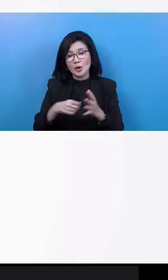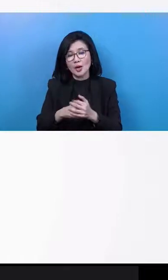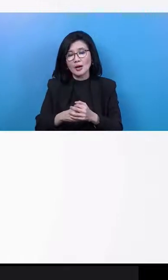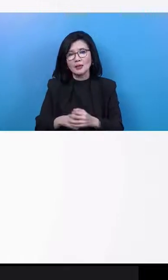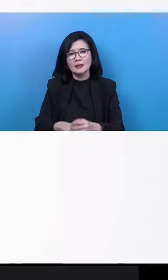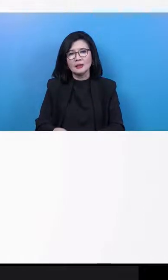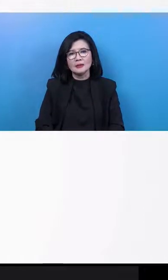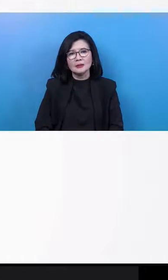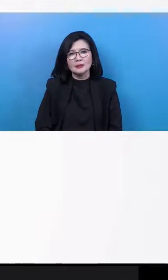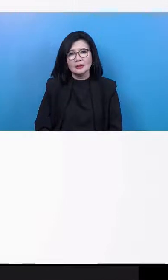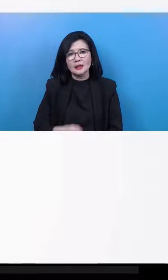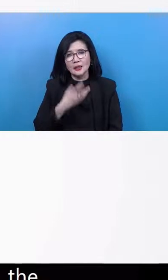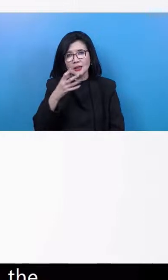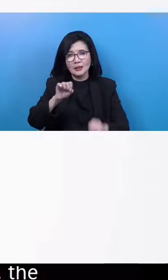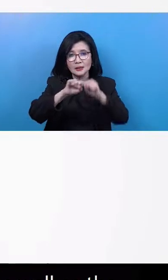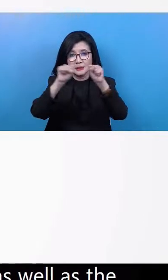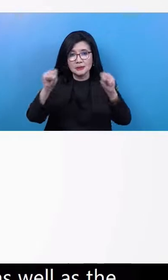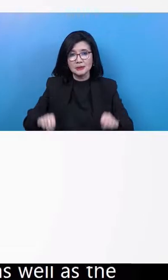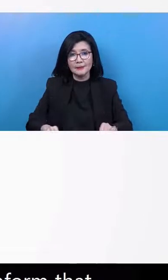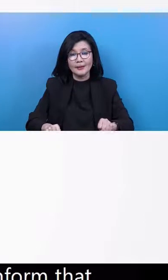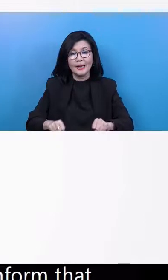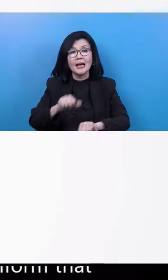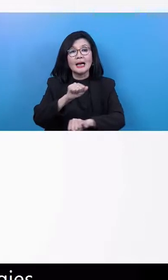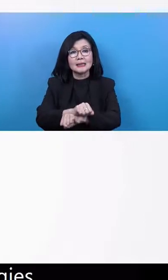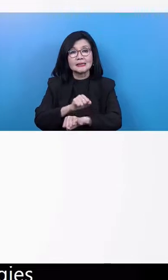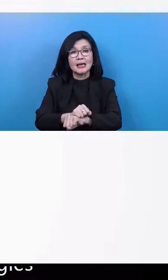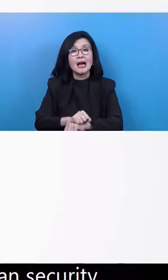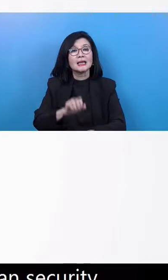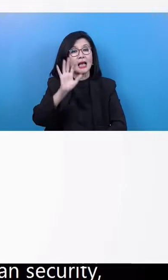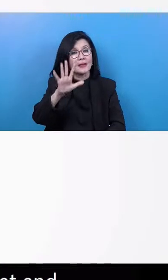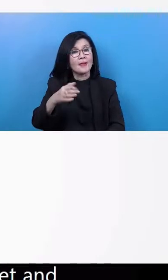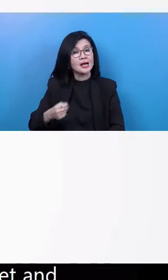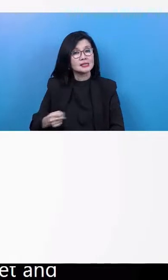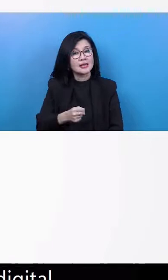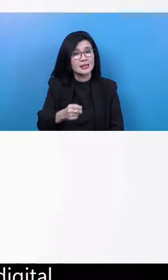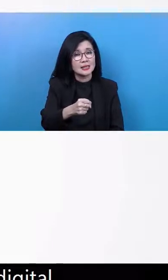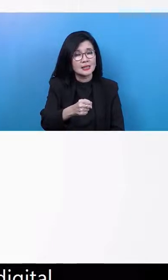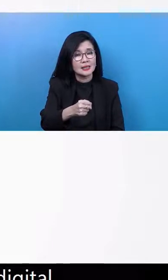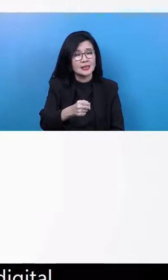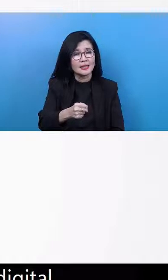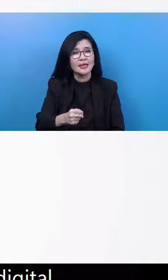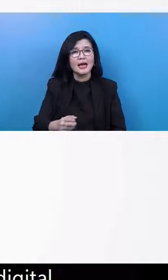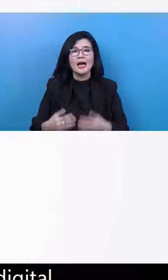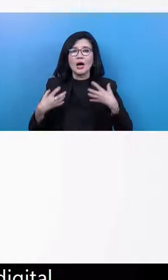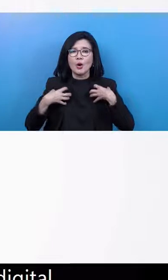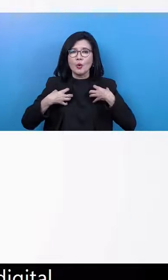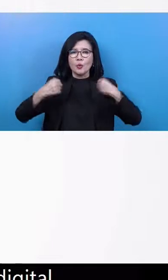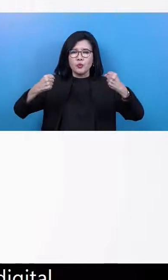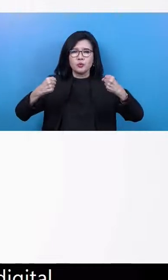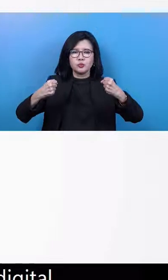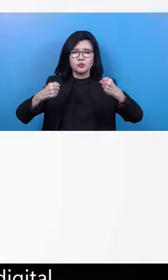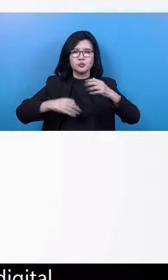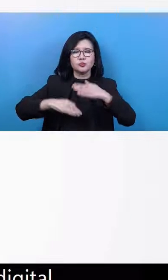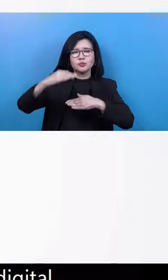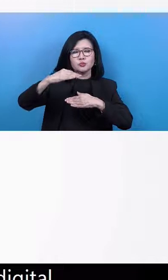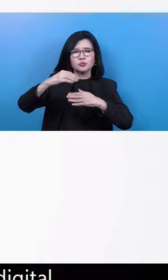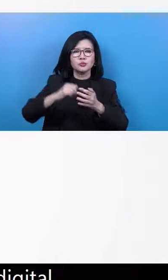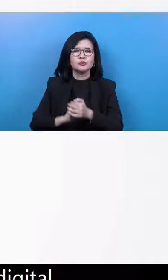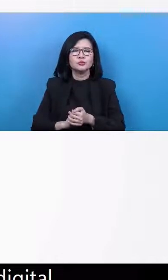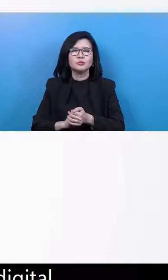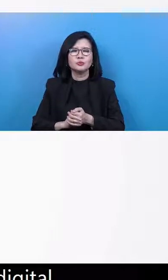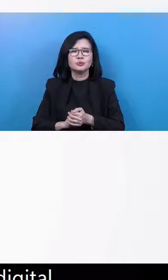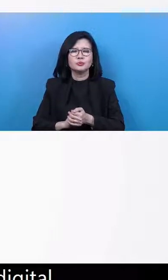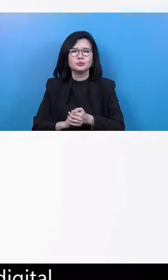comprises of 5 broad strategies: enhancing health systems, strengthening human security, maximizing the potential of intra-ASEAN market and